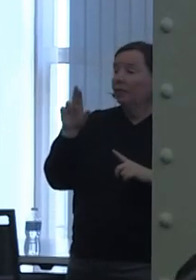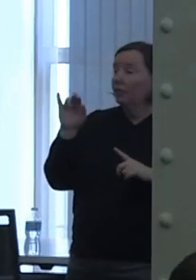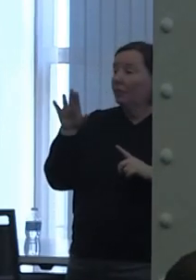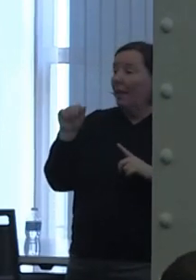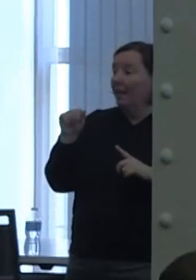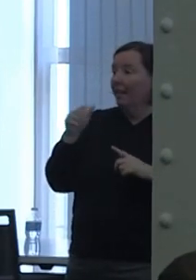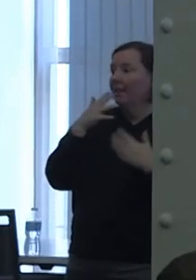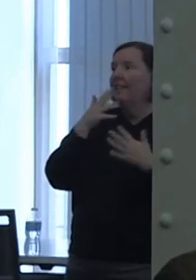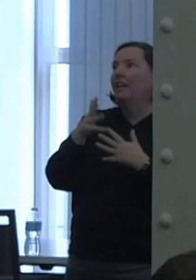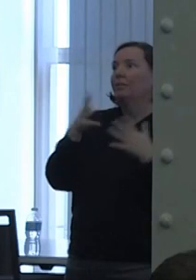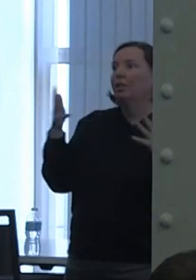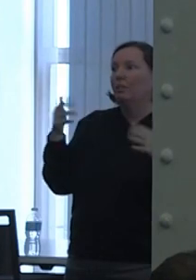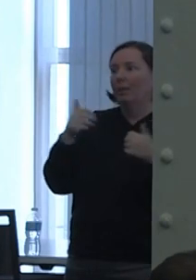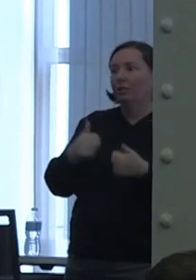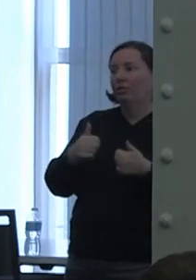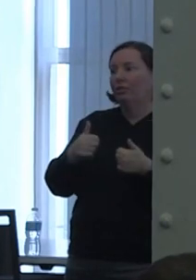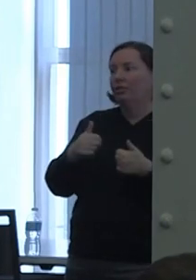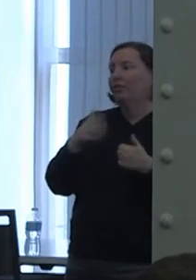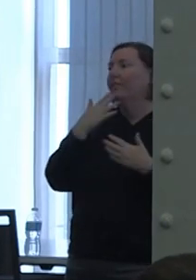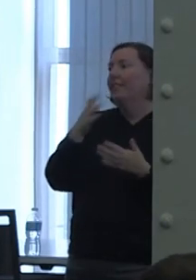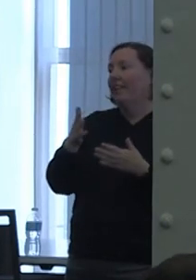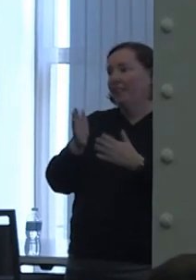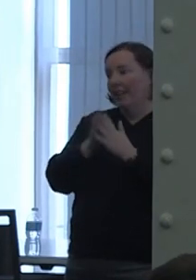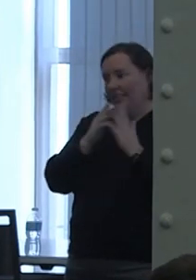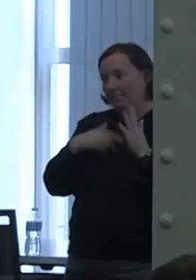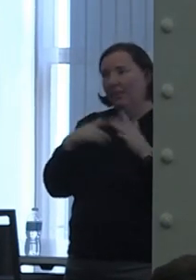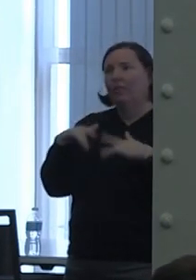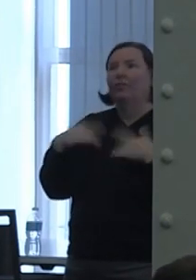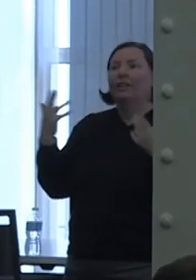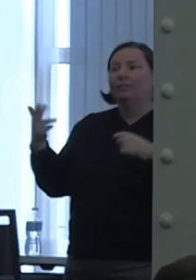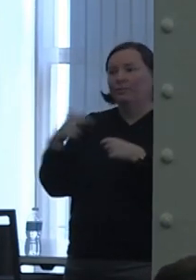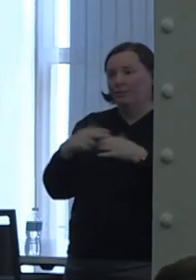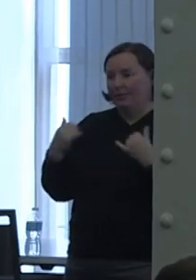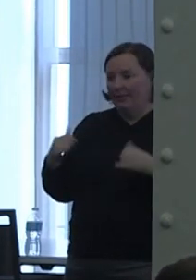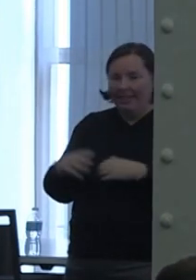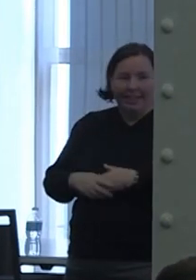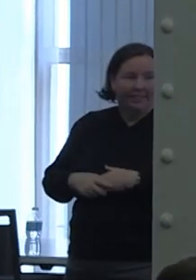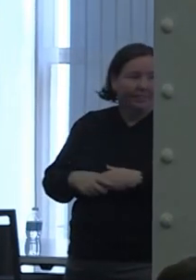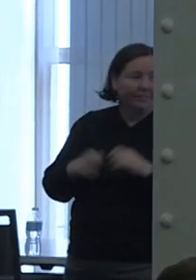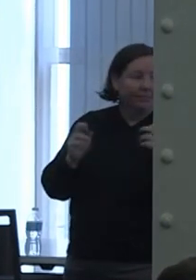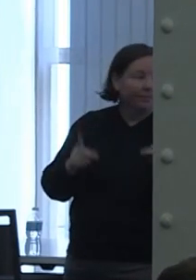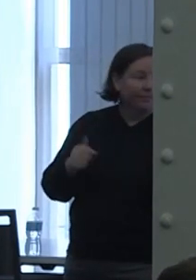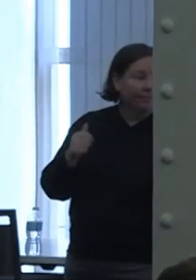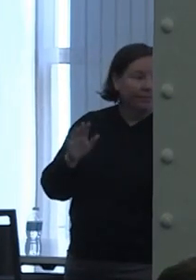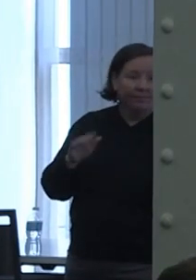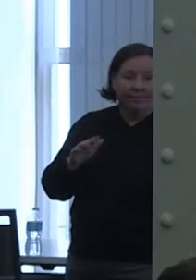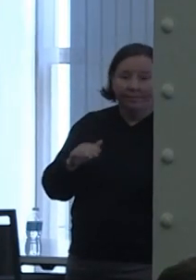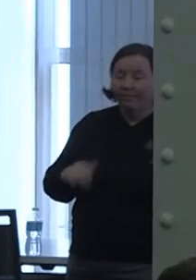Thank you so much for having me. I was thrilled to be here with you guys today. Bye.